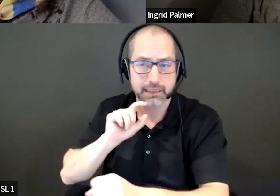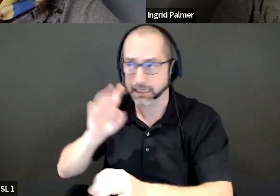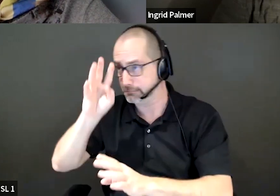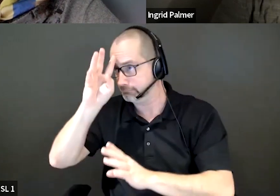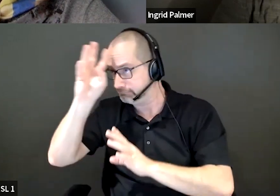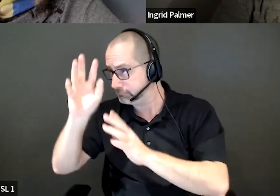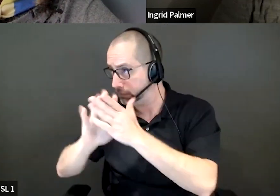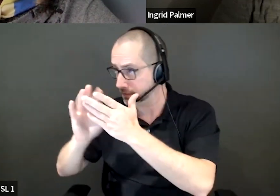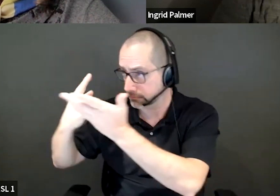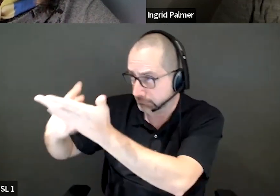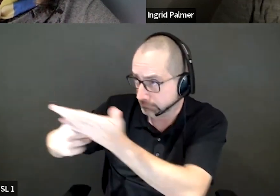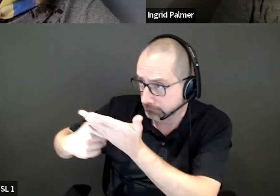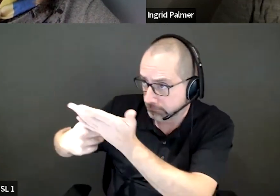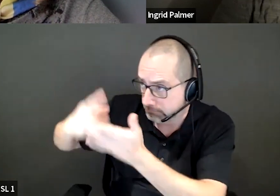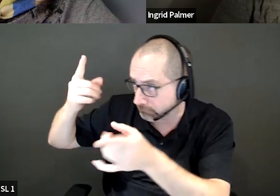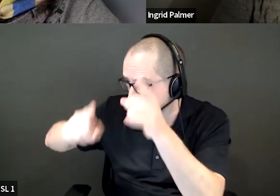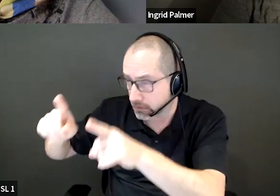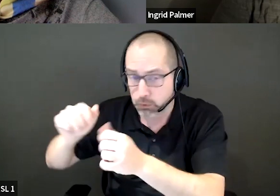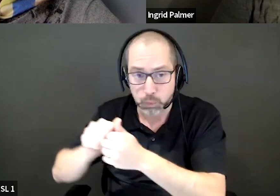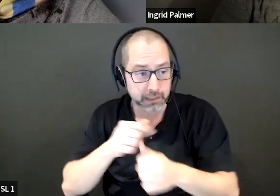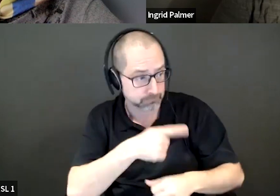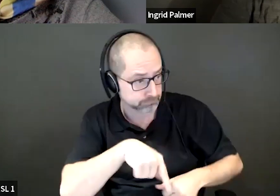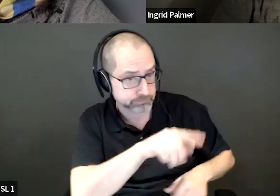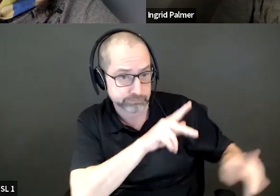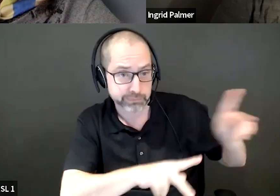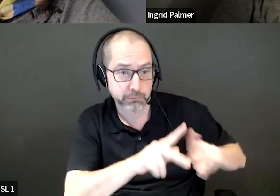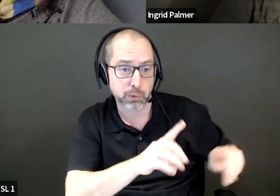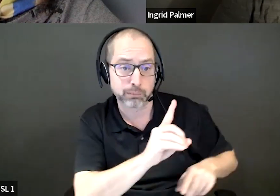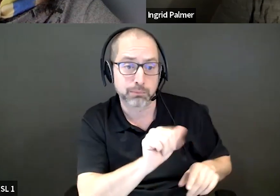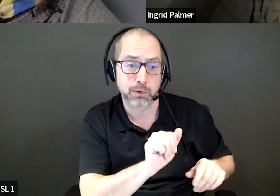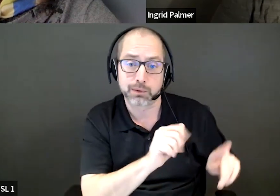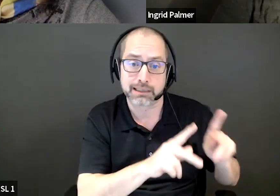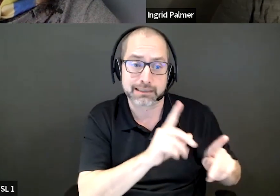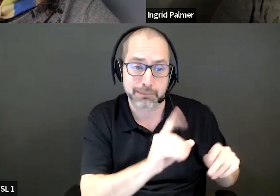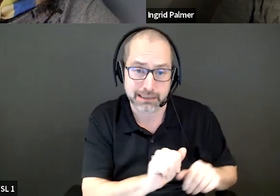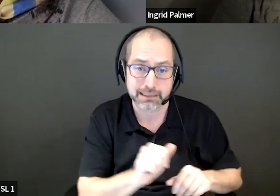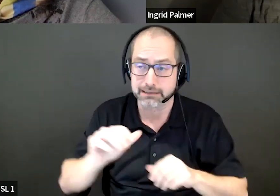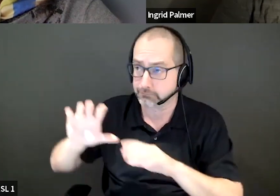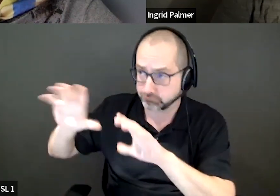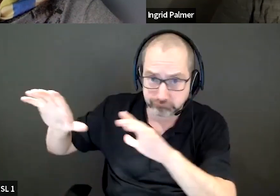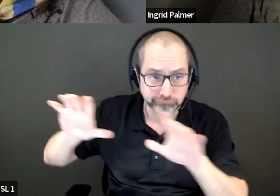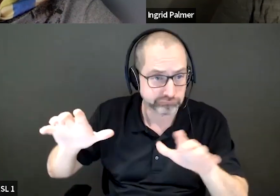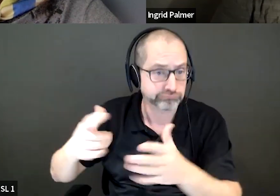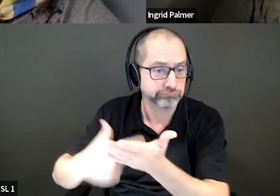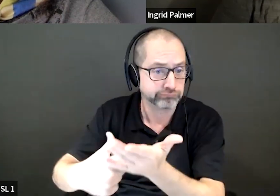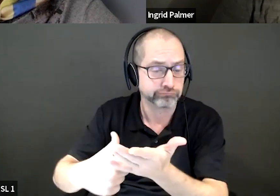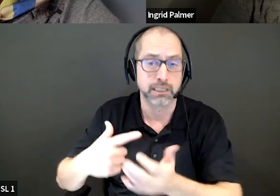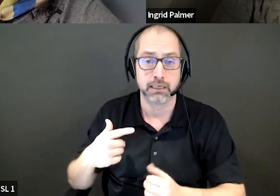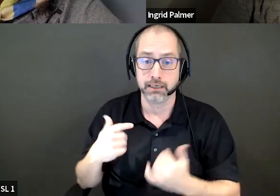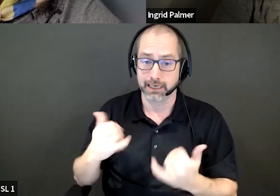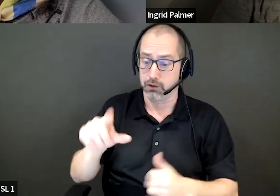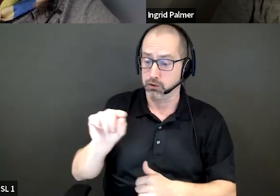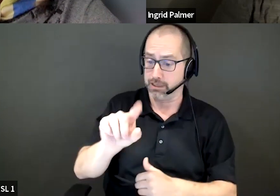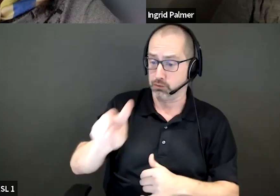with stakeholders and the rights holders, persons with disabilities. As 2022 continues to be a